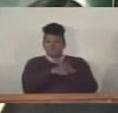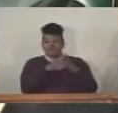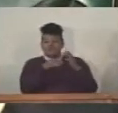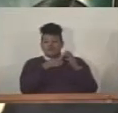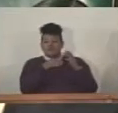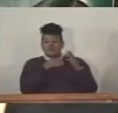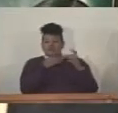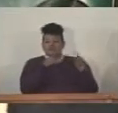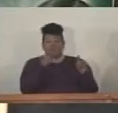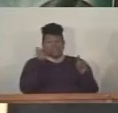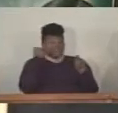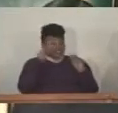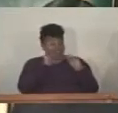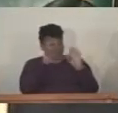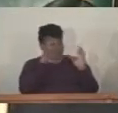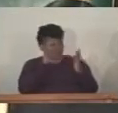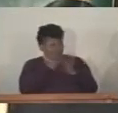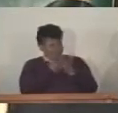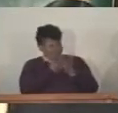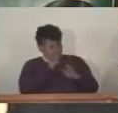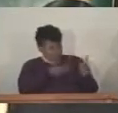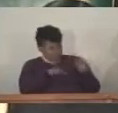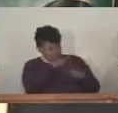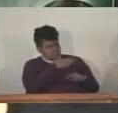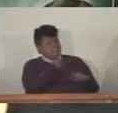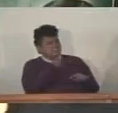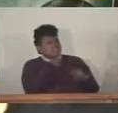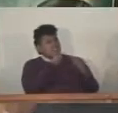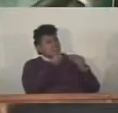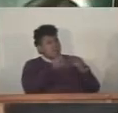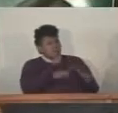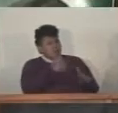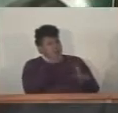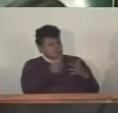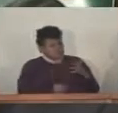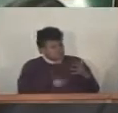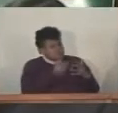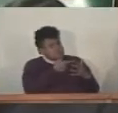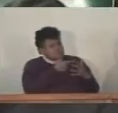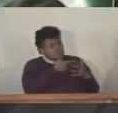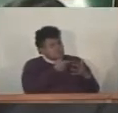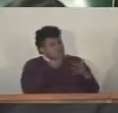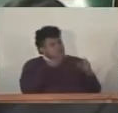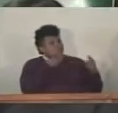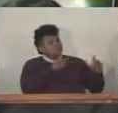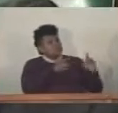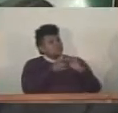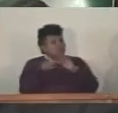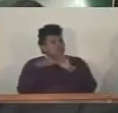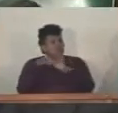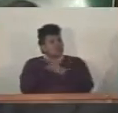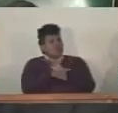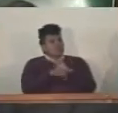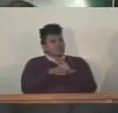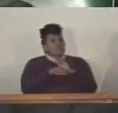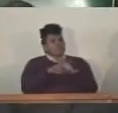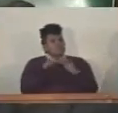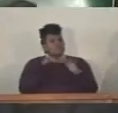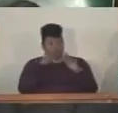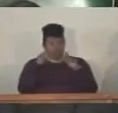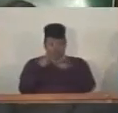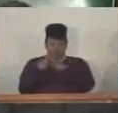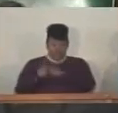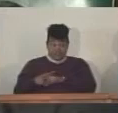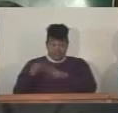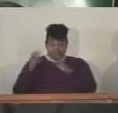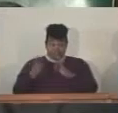of joinable offenses, whether triable on indictment or summarily, together on a single indictment in the Supreme Court,